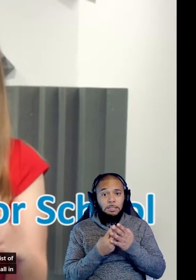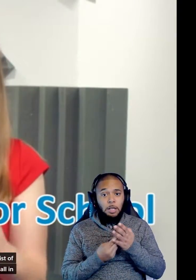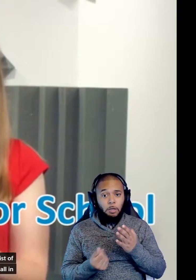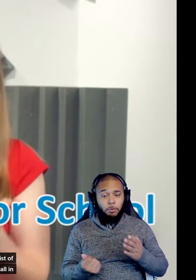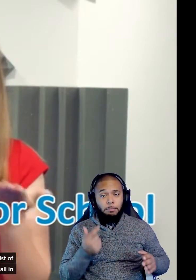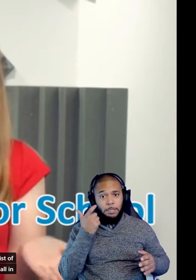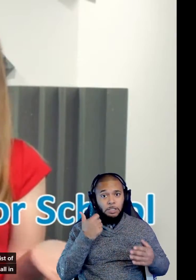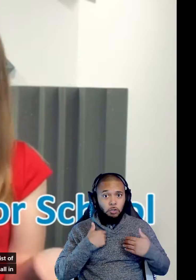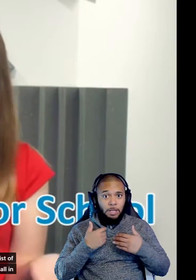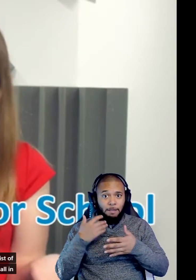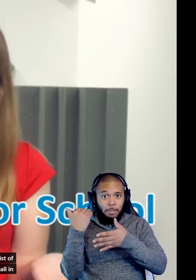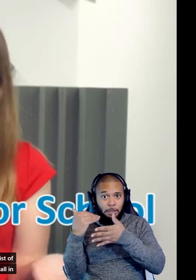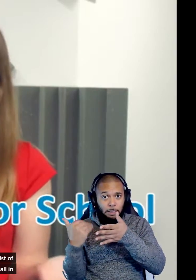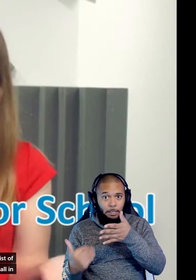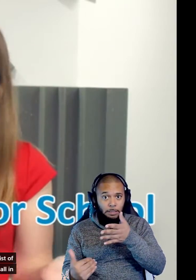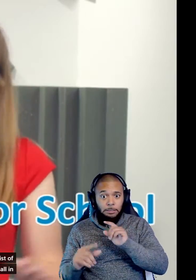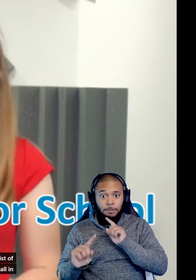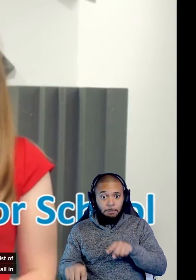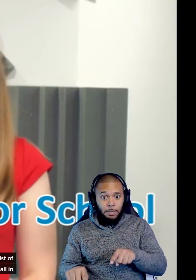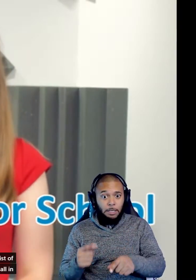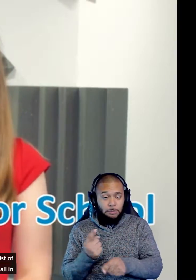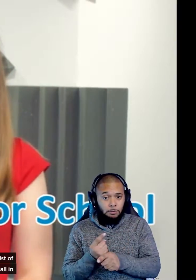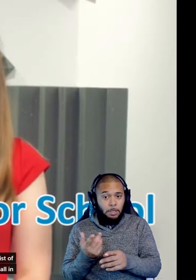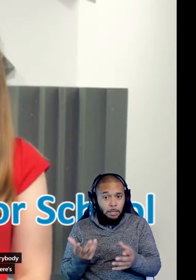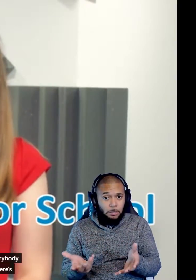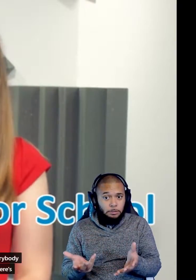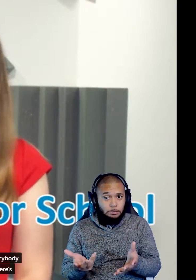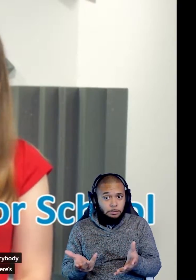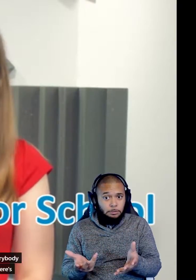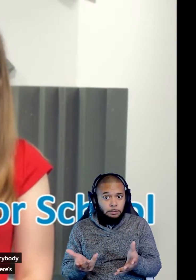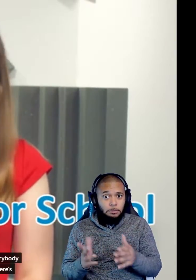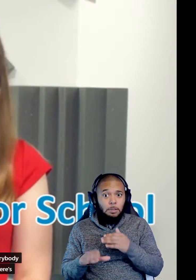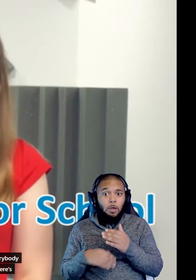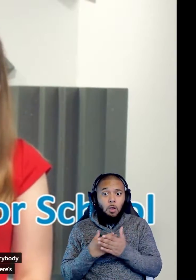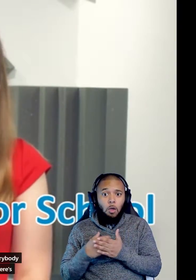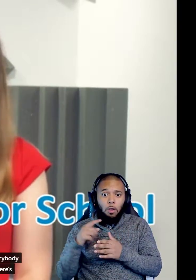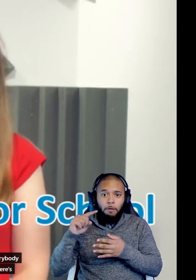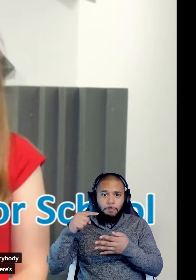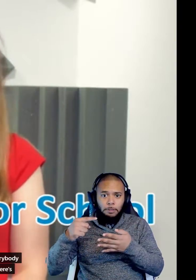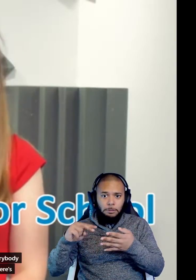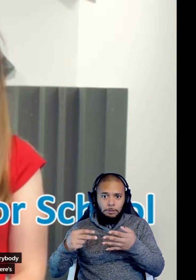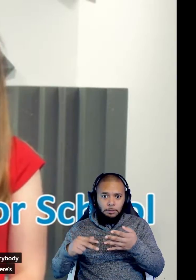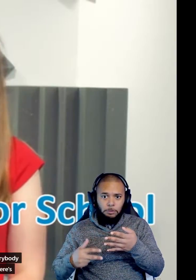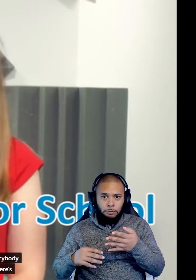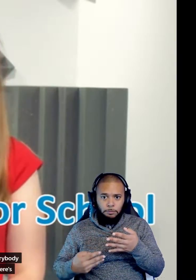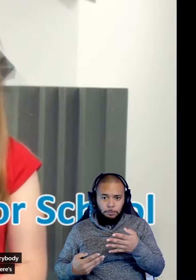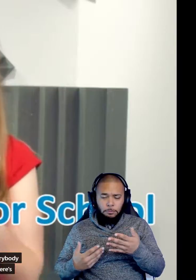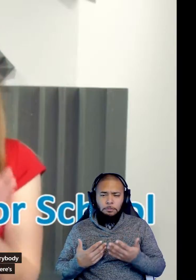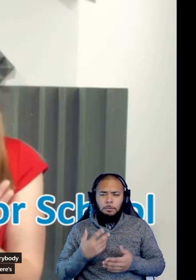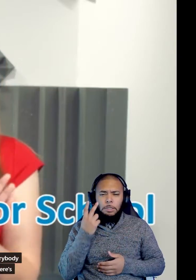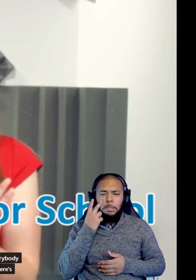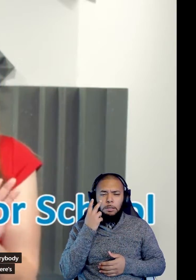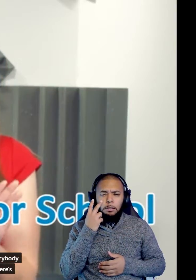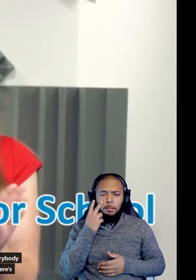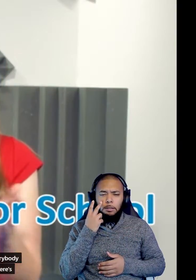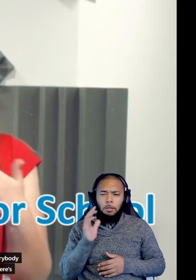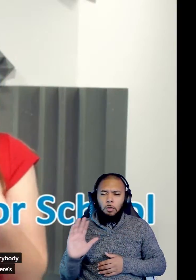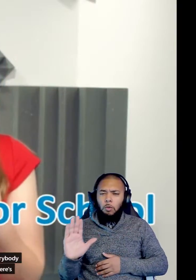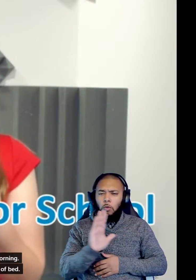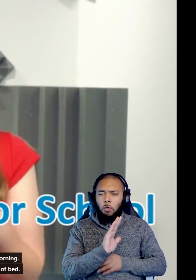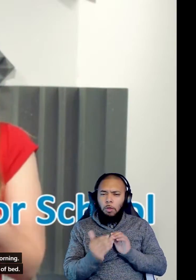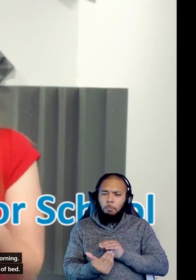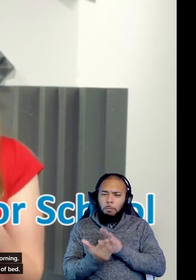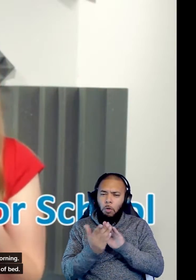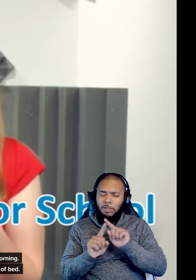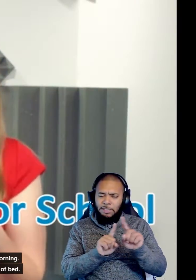of tasks, a list of commands that are all in sequential order. So let's see, everybody does a little bit different,